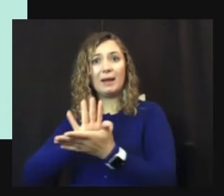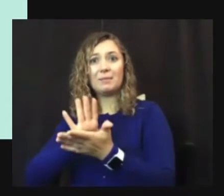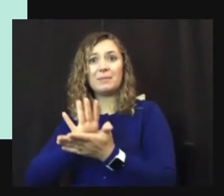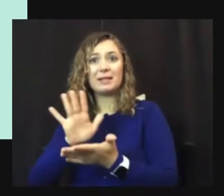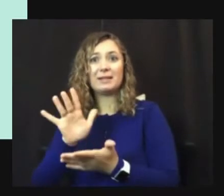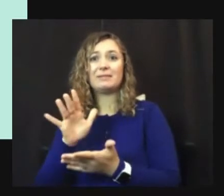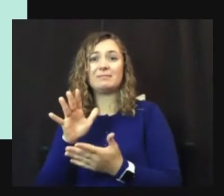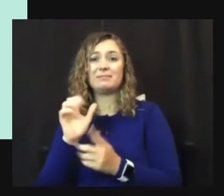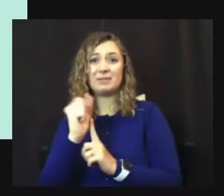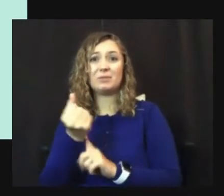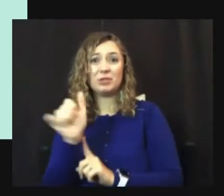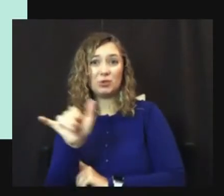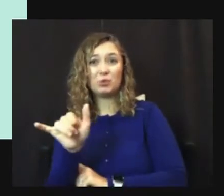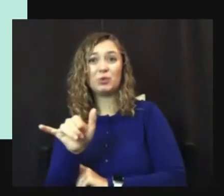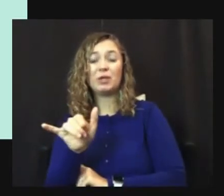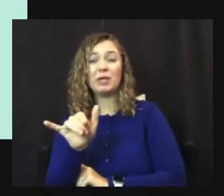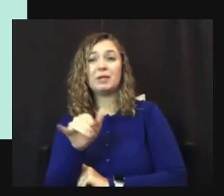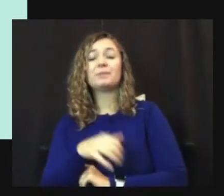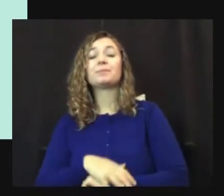And we